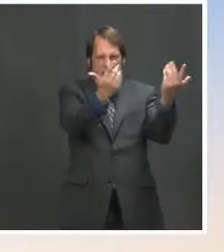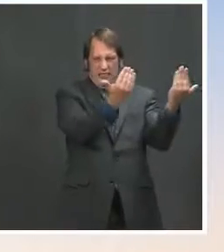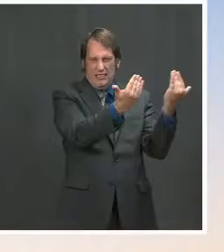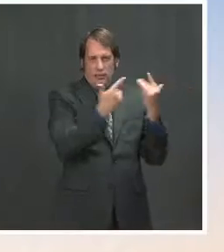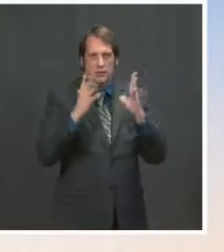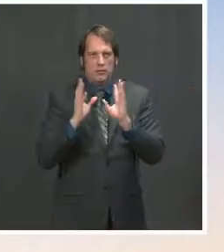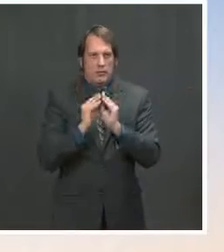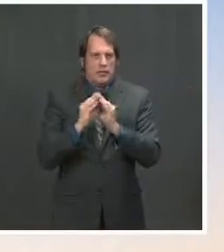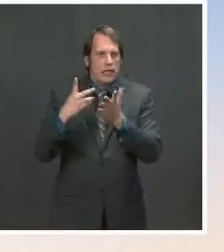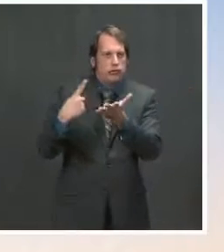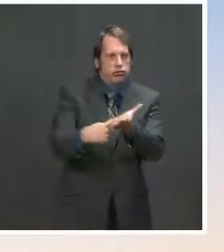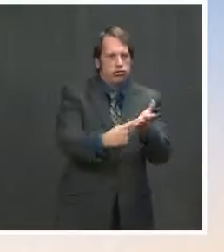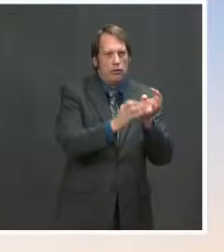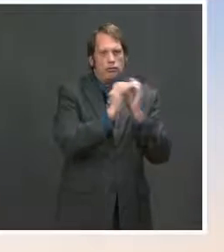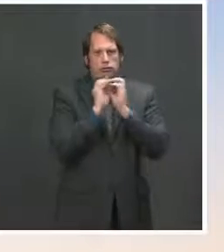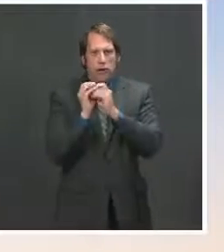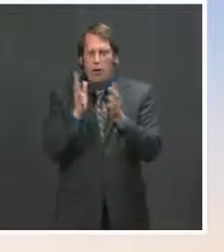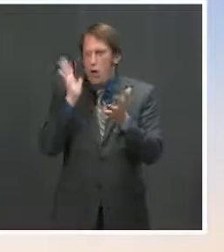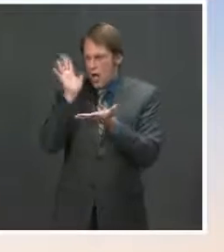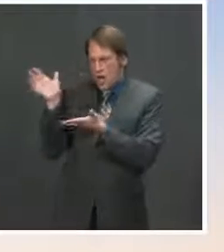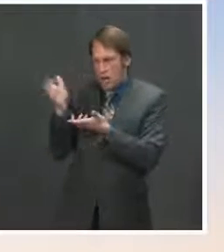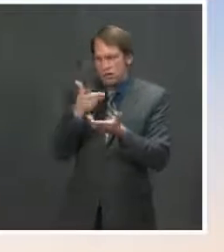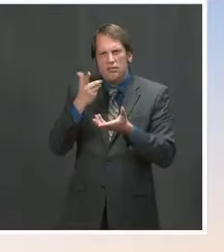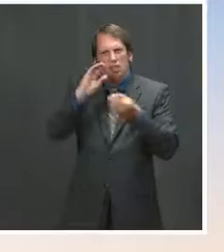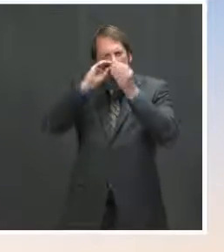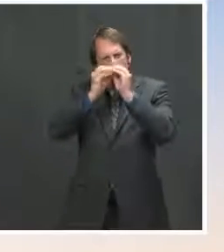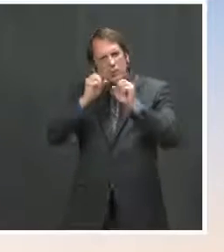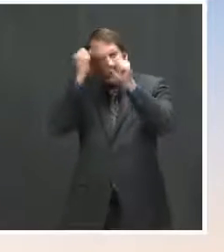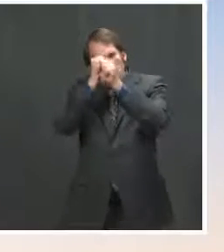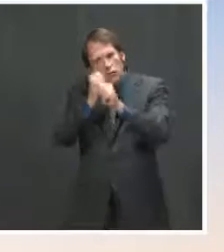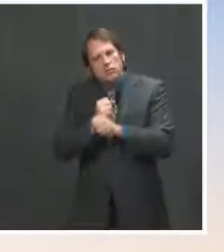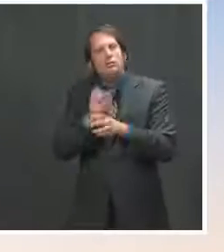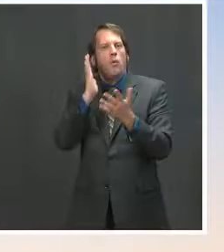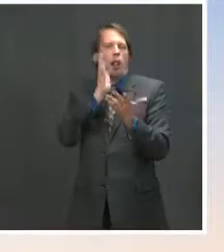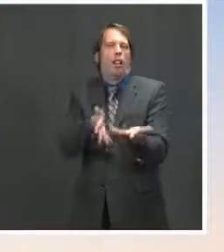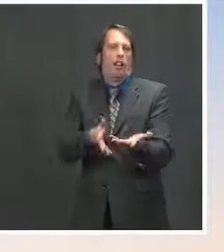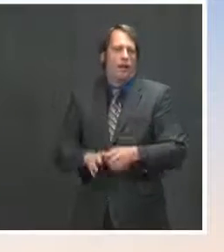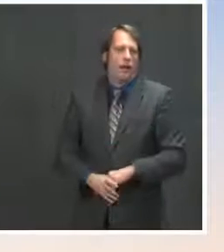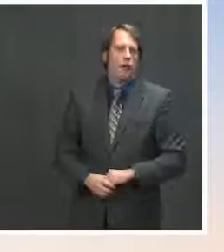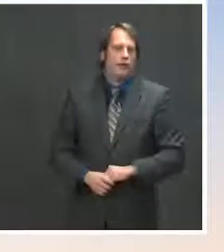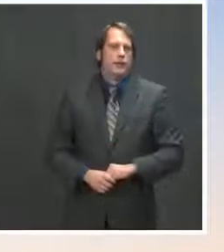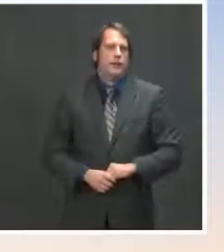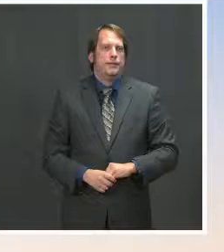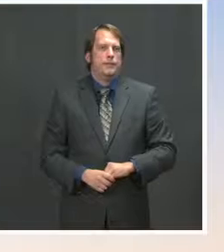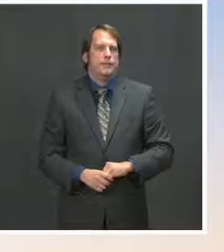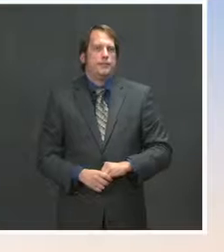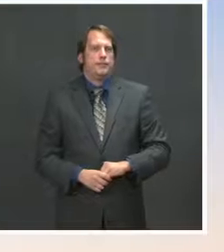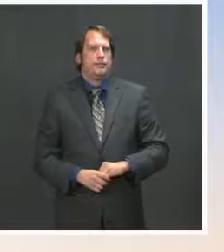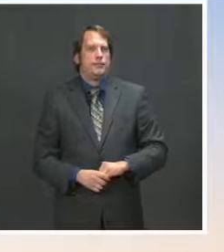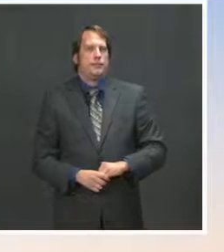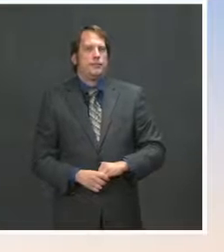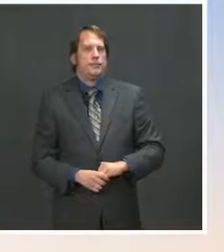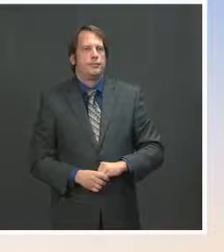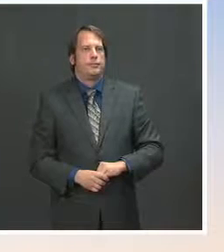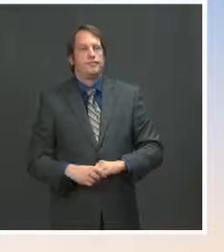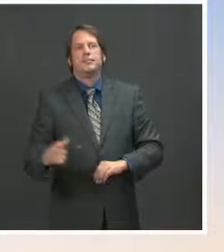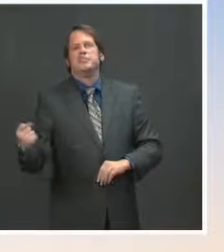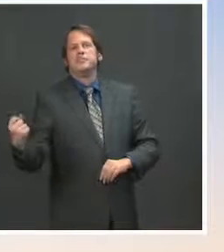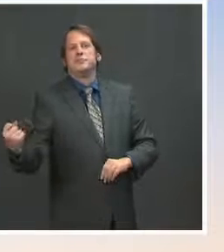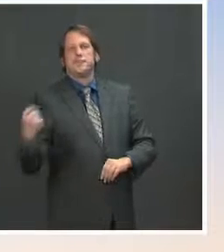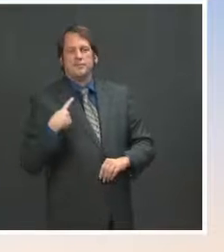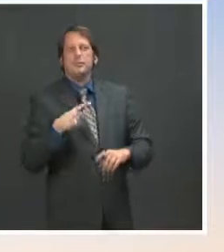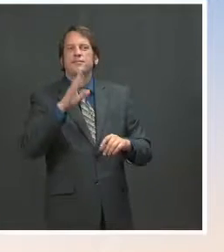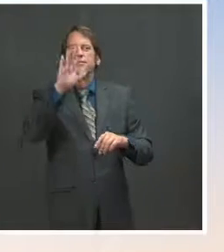There were some reports recent days about people counterfeiting their vaccination cards, mm-hmm. going around with cards that say they're vaccinated so they can